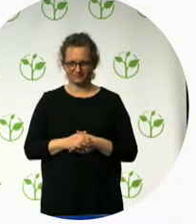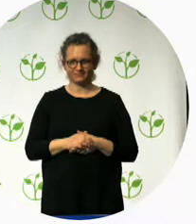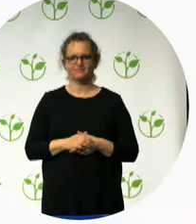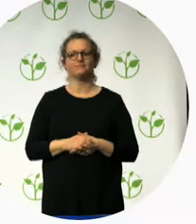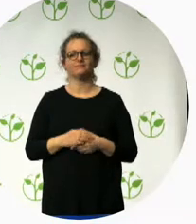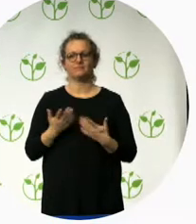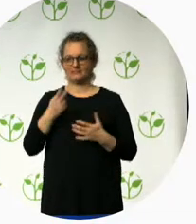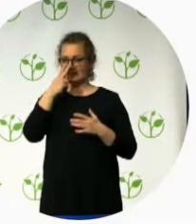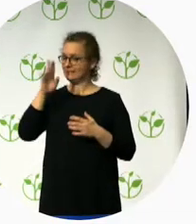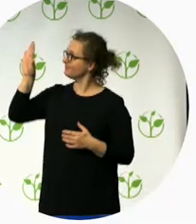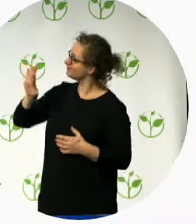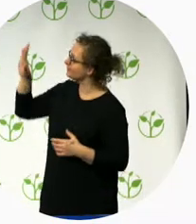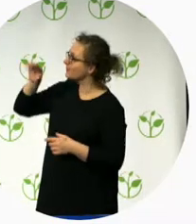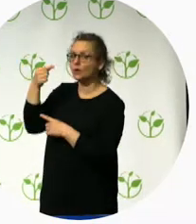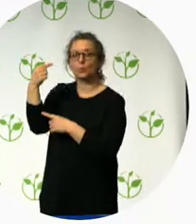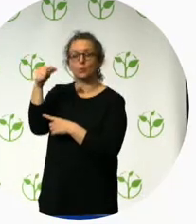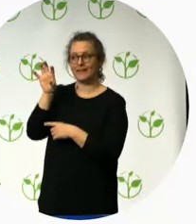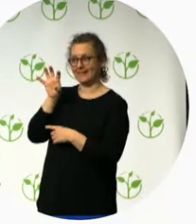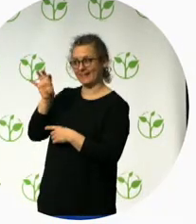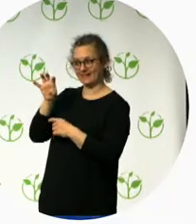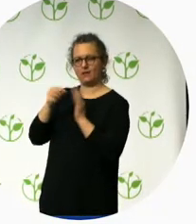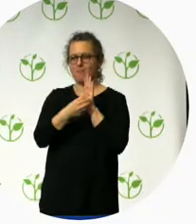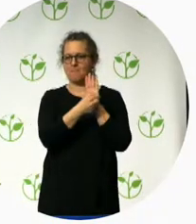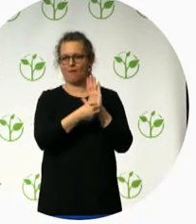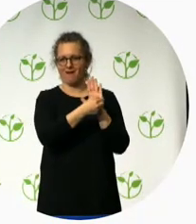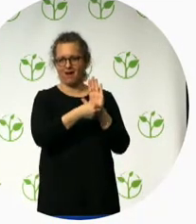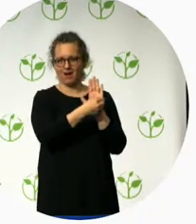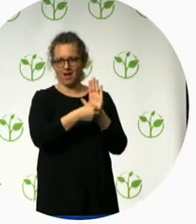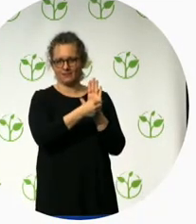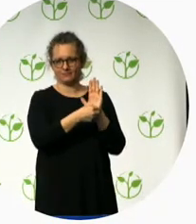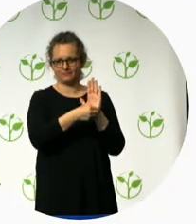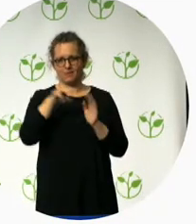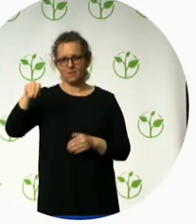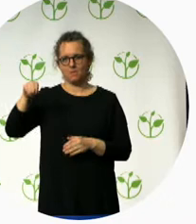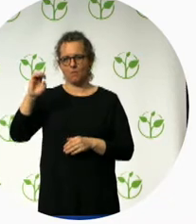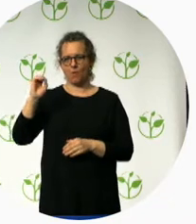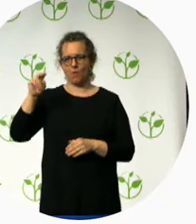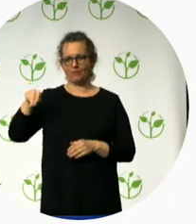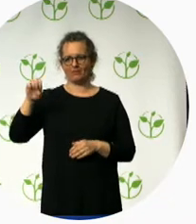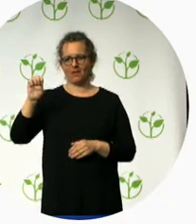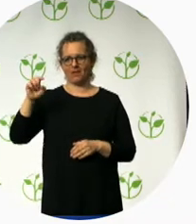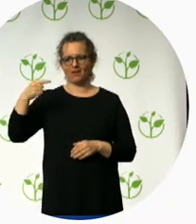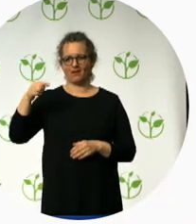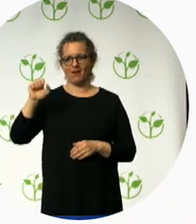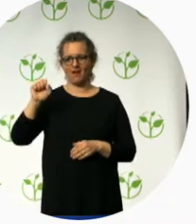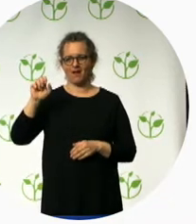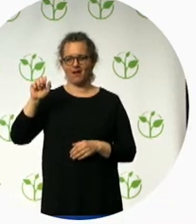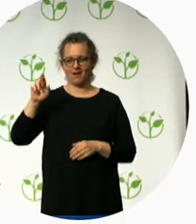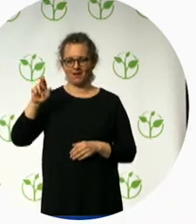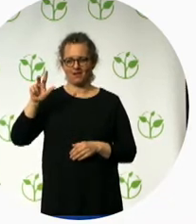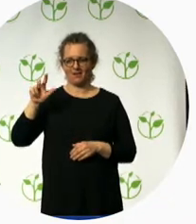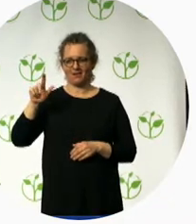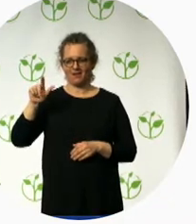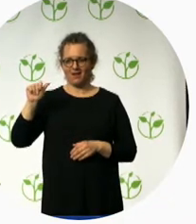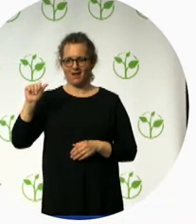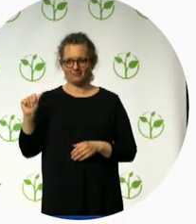represented Munaragala, which is the second largest and one of the poorest districts in the island of Sri Lanka. The majority of the